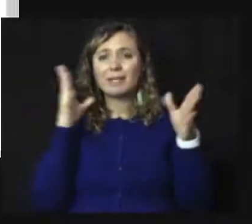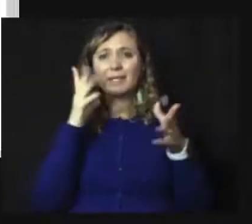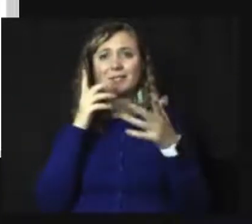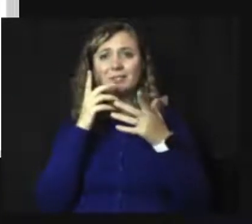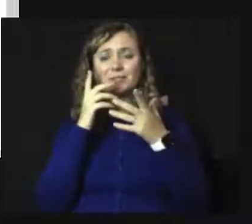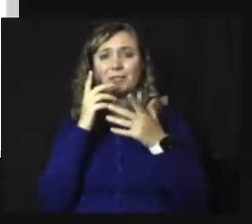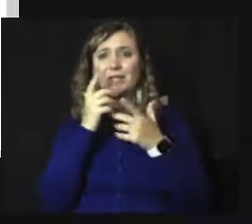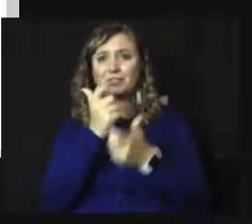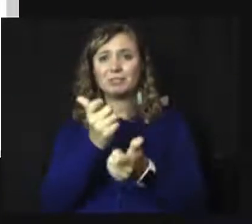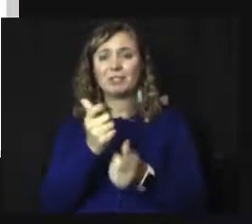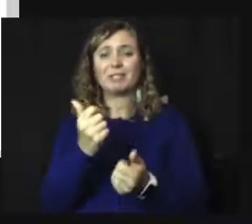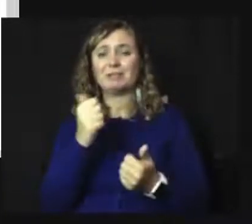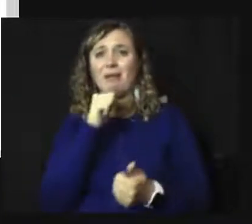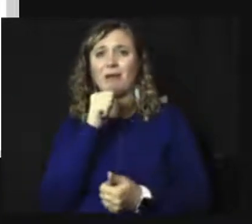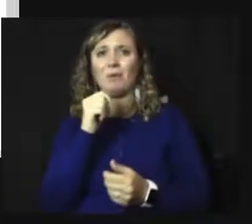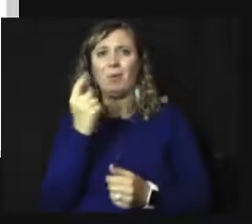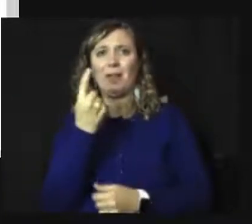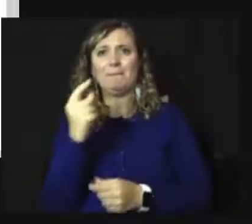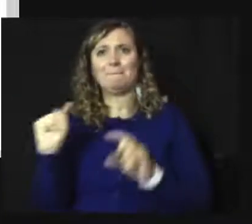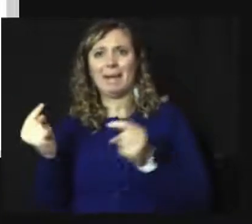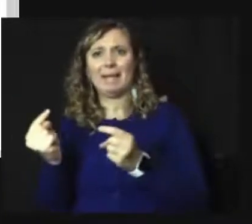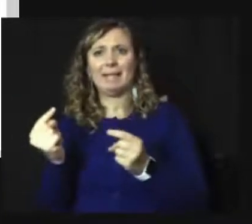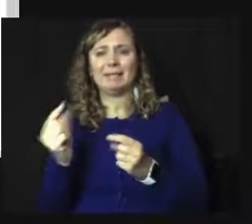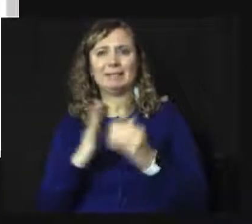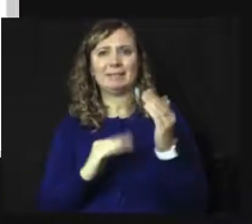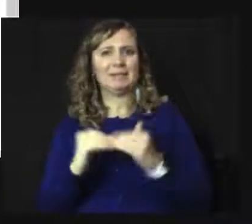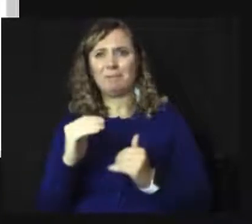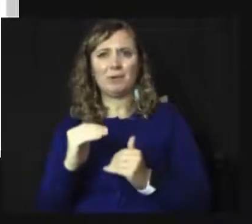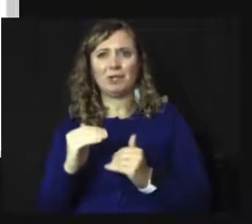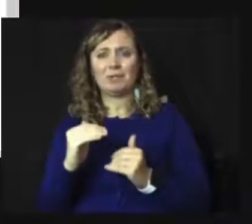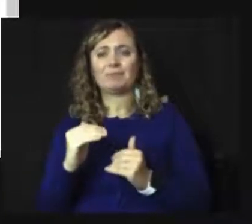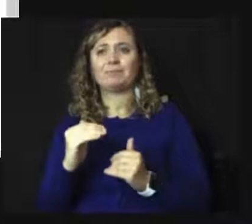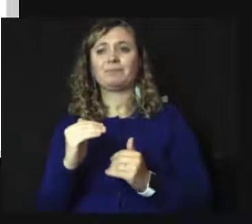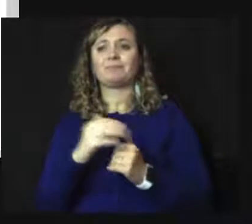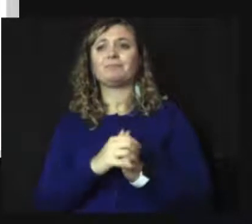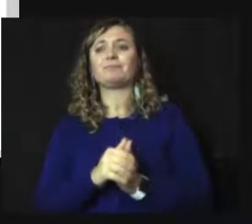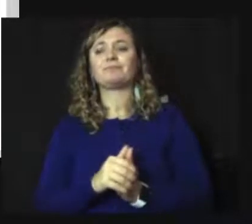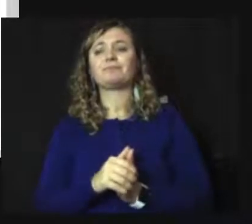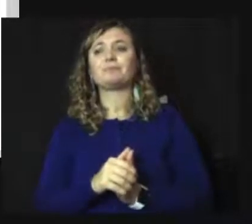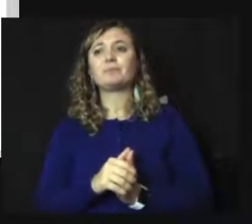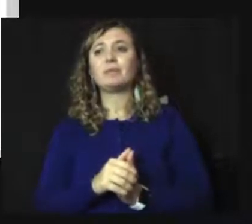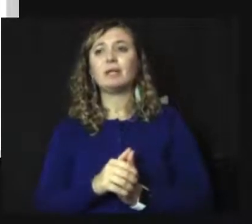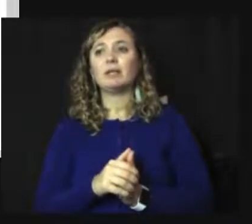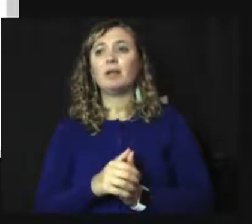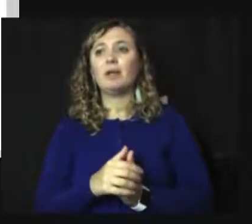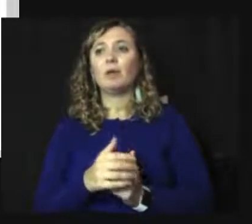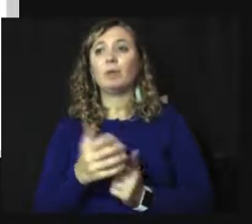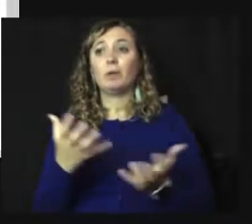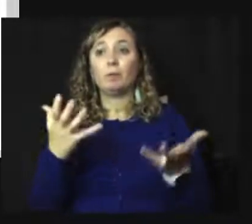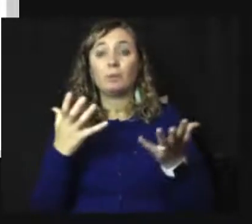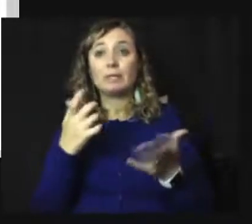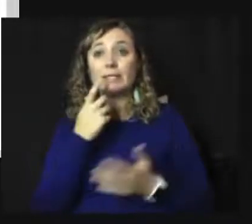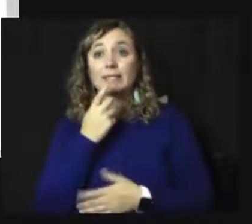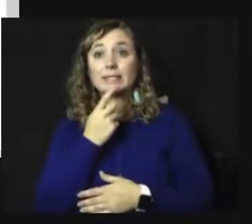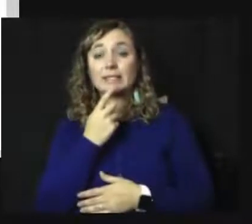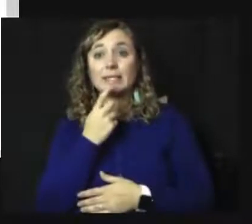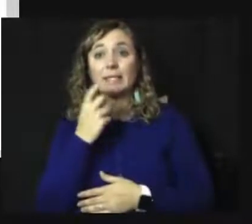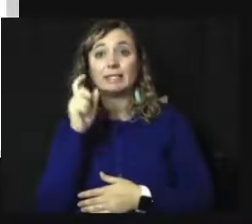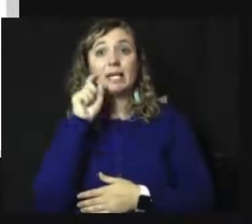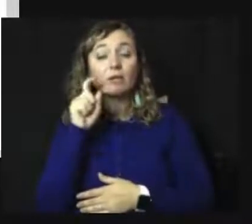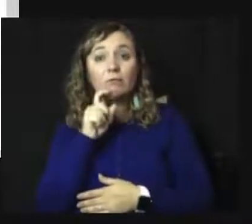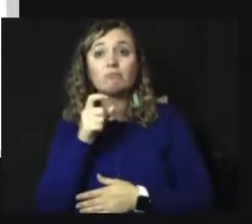There's a lot of fun stuff going on. I just like to talk about fun. We'd also want to see sexuality, gender,